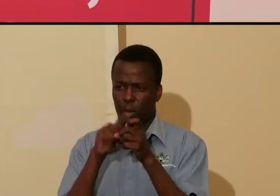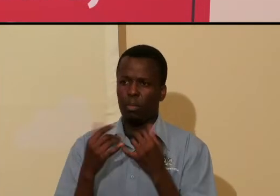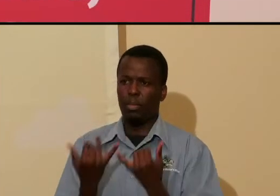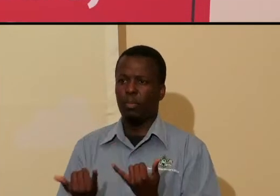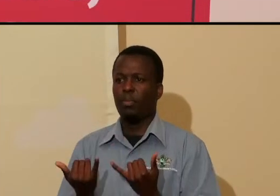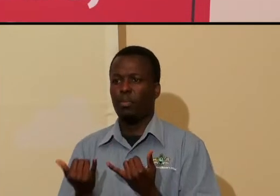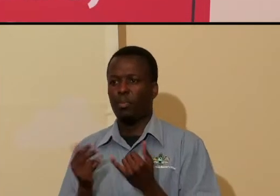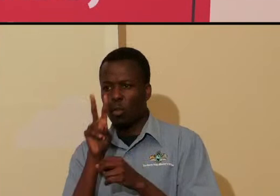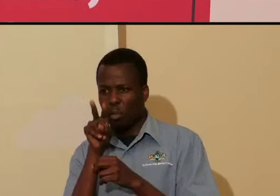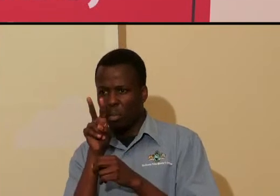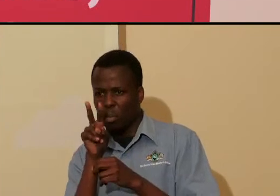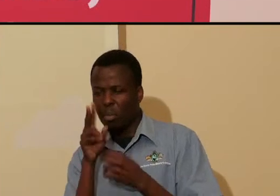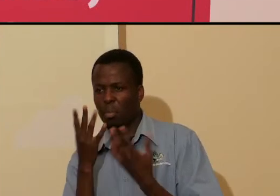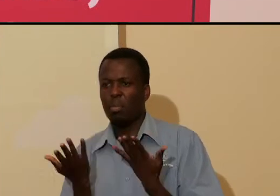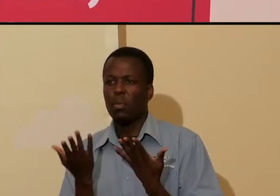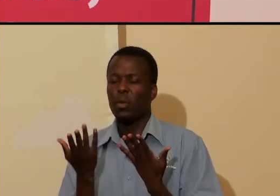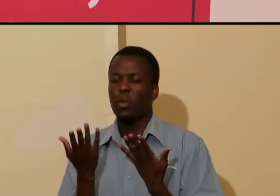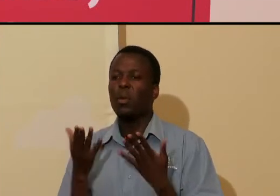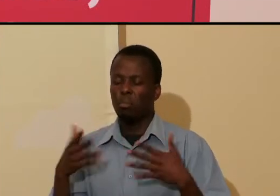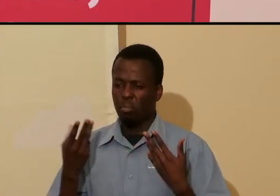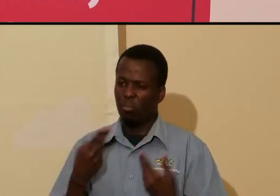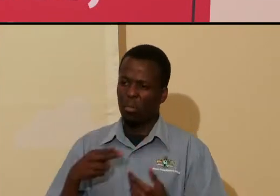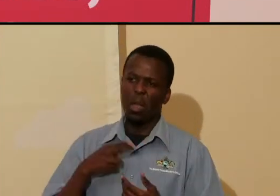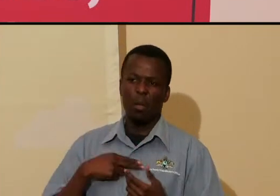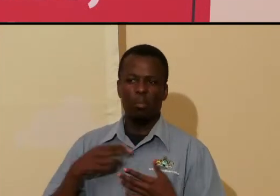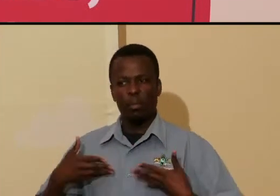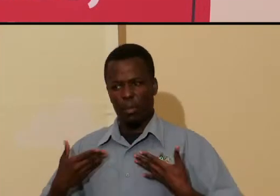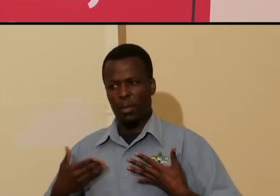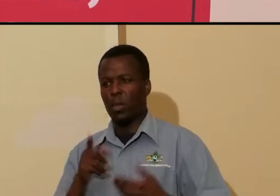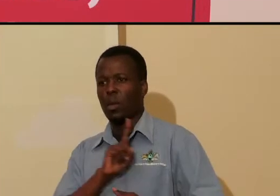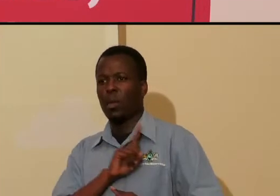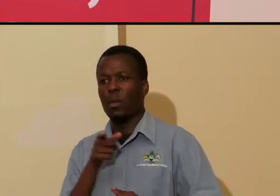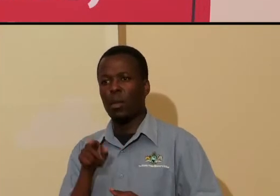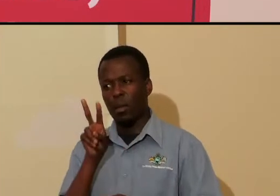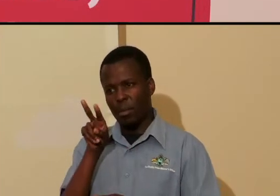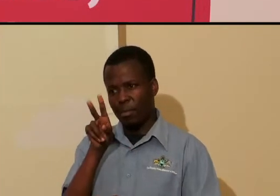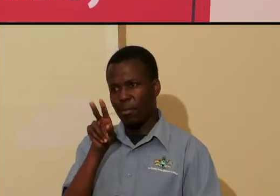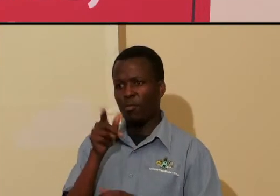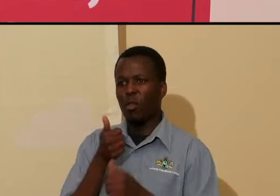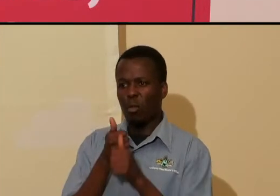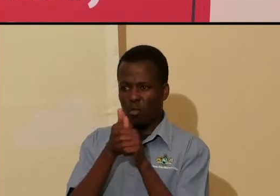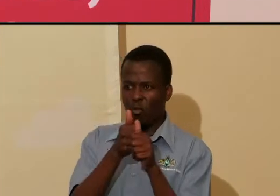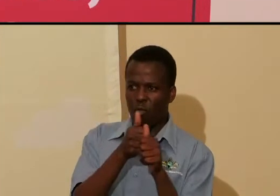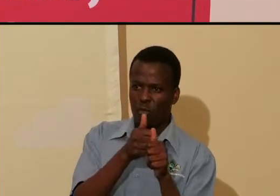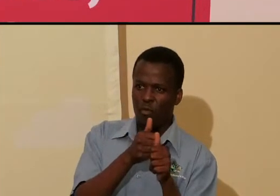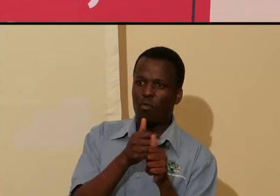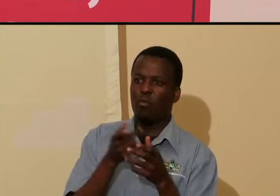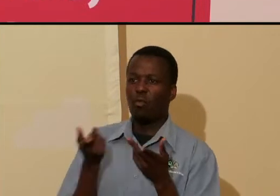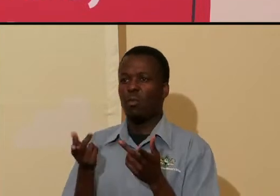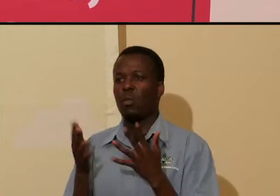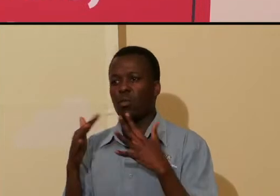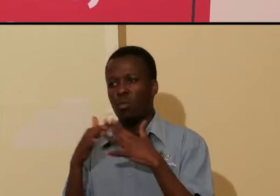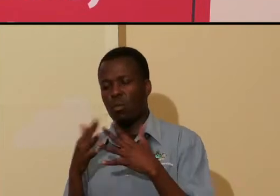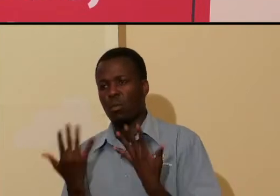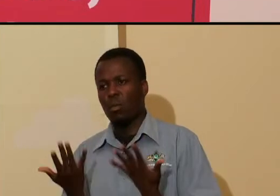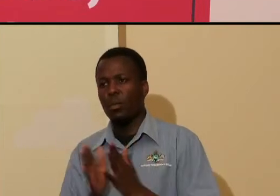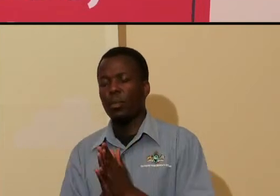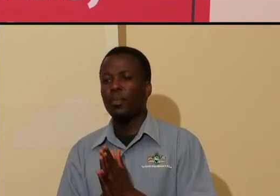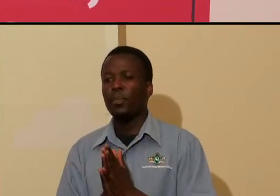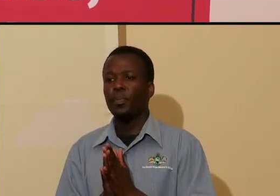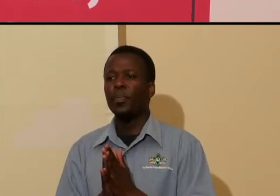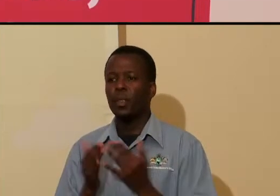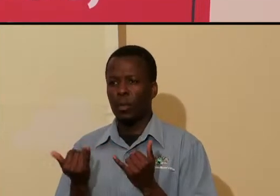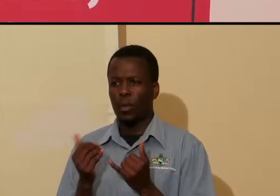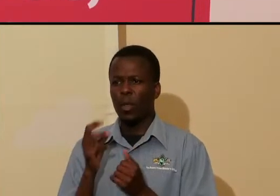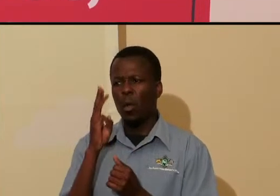So we just appreciate everyone that is actually following us on our social media, which is what the work will